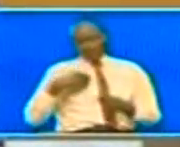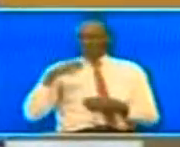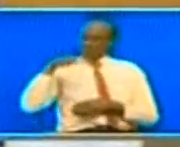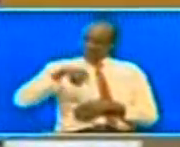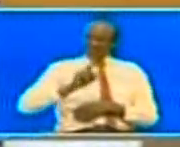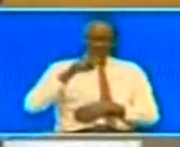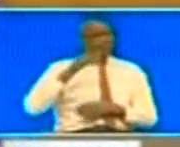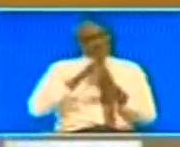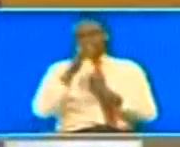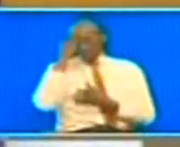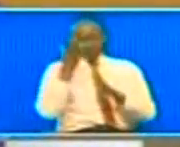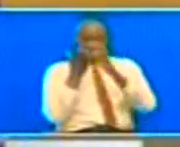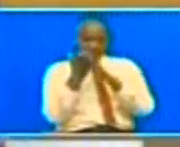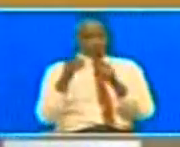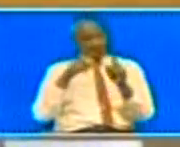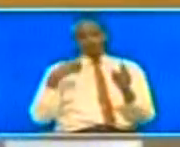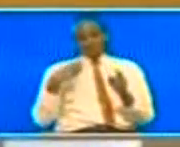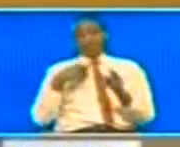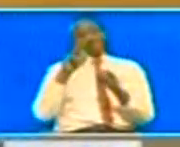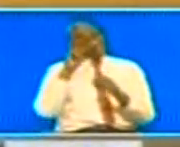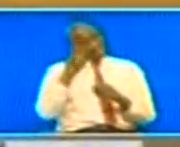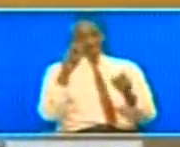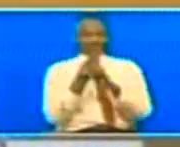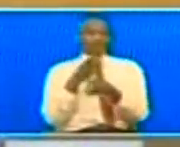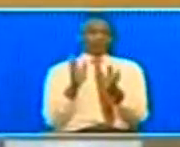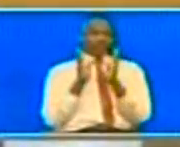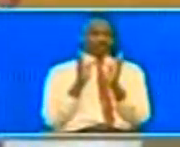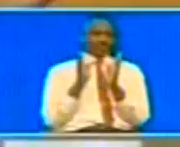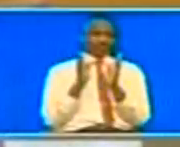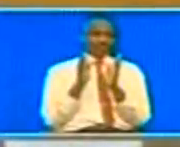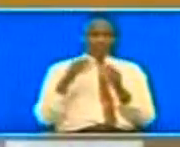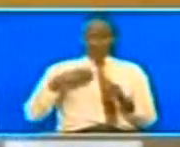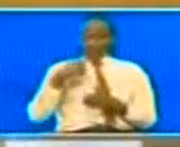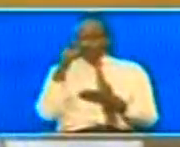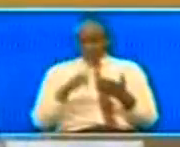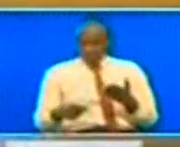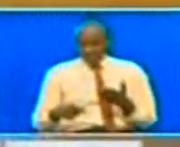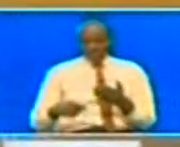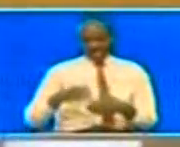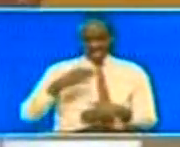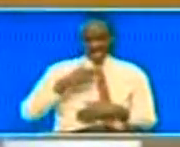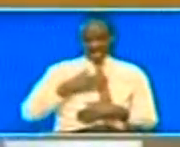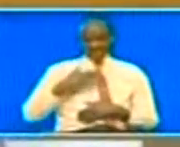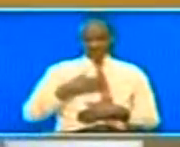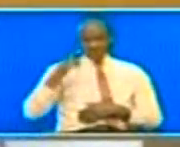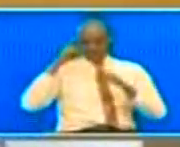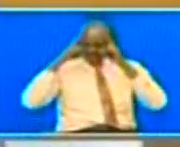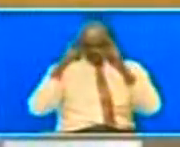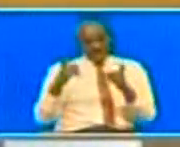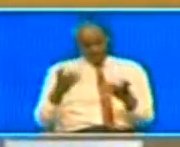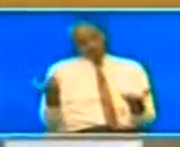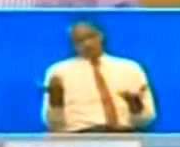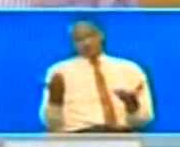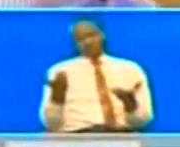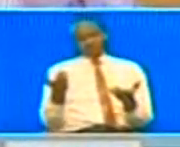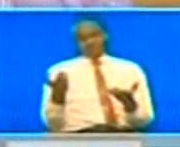fashion in any matter. It looks as if people are saying we have become big-headed, okay, because